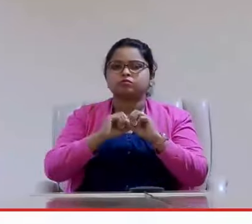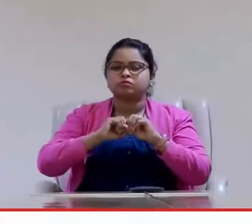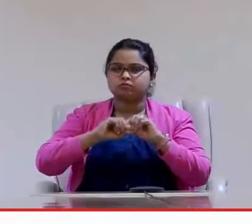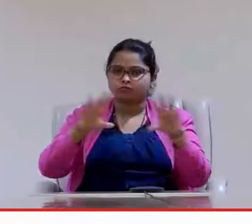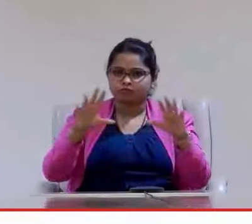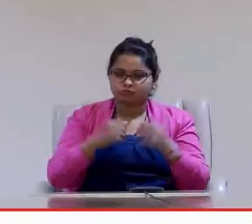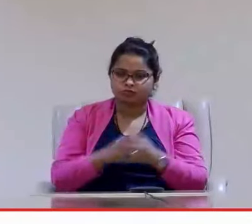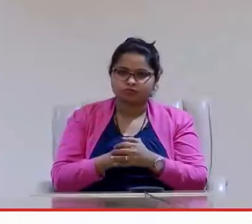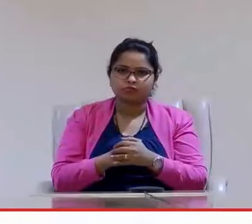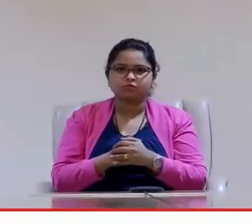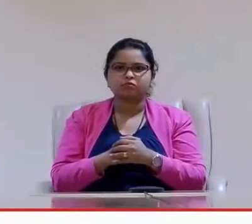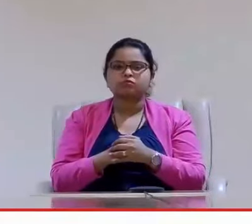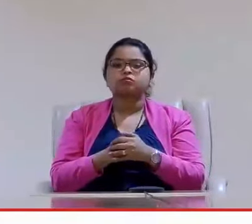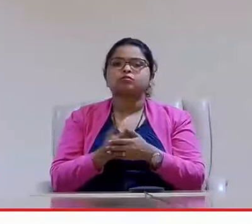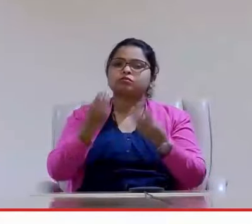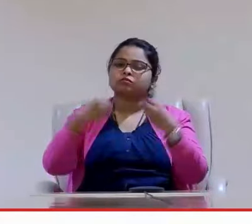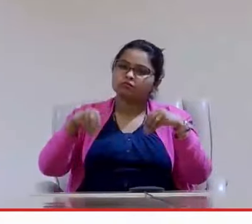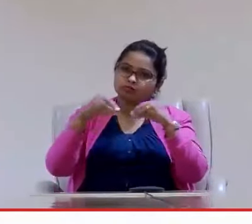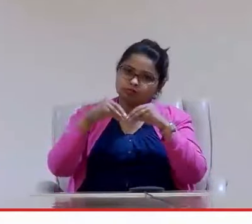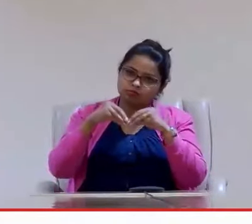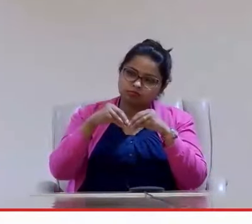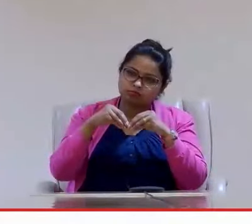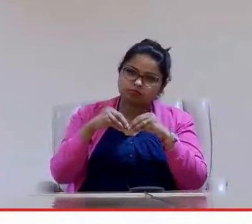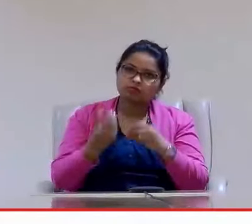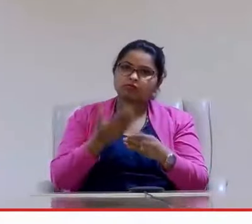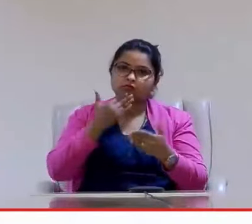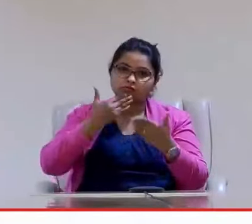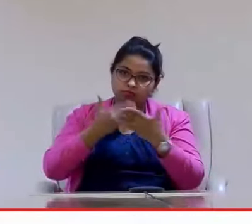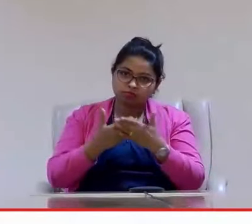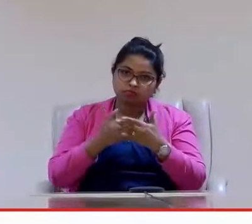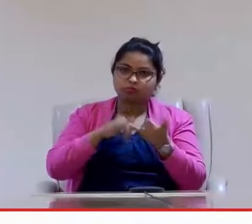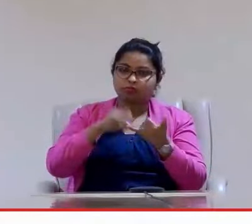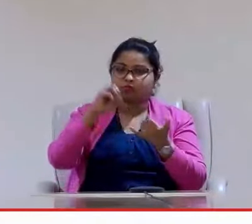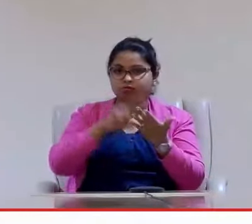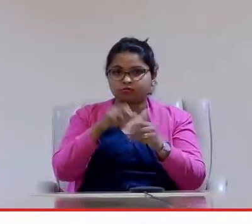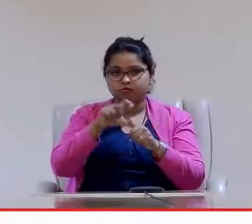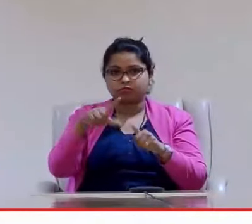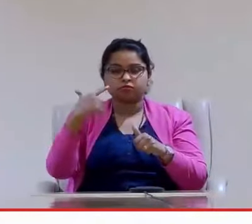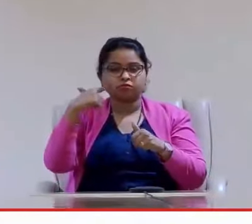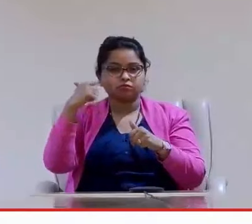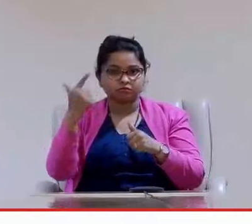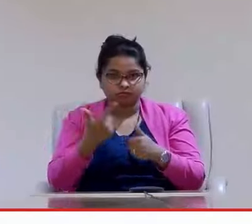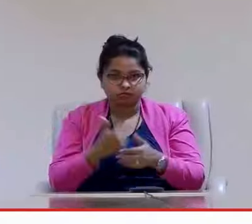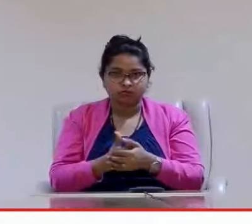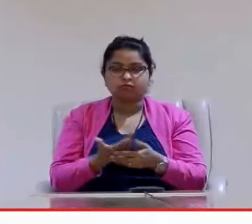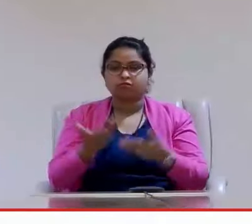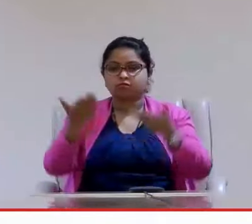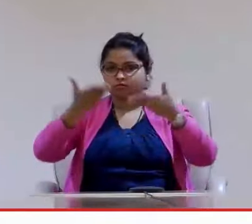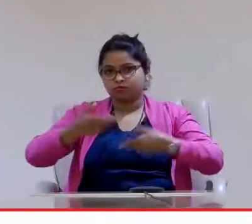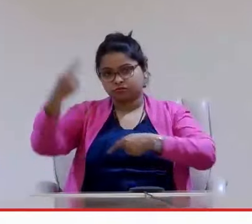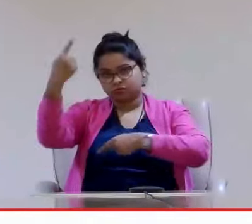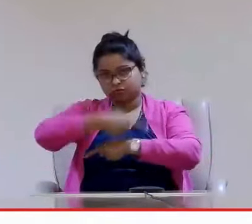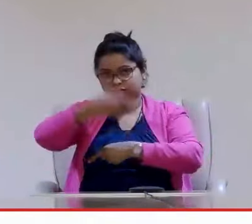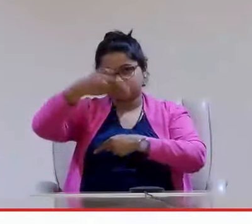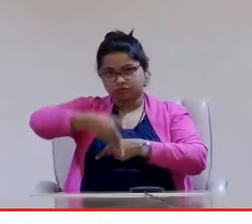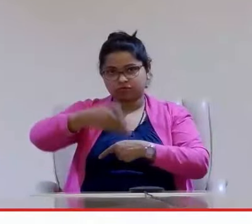them. Also, I would like to thank Sonali, who took a lot of time for us today,